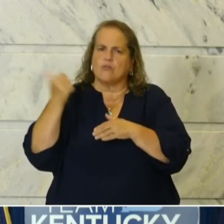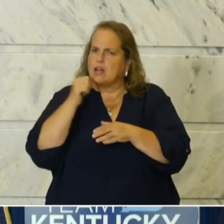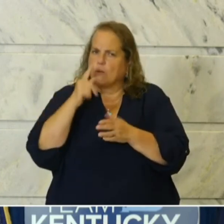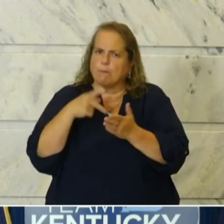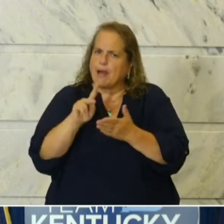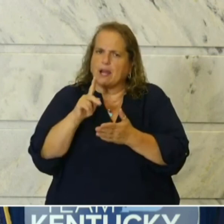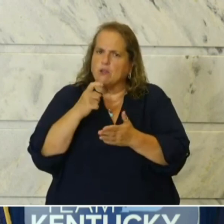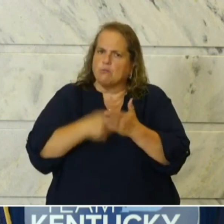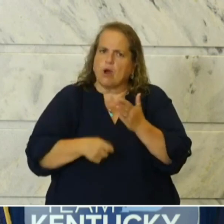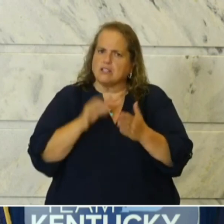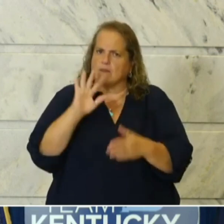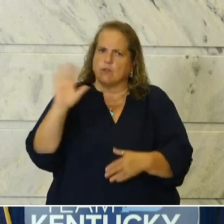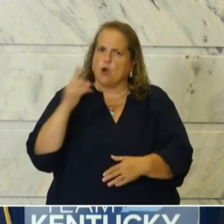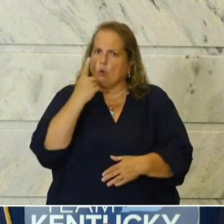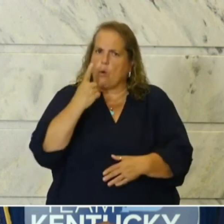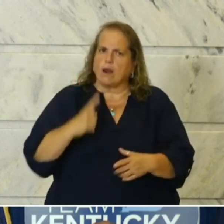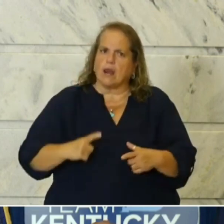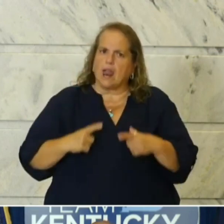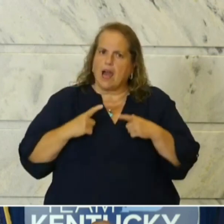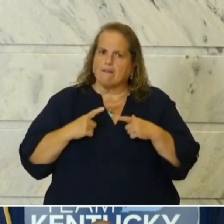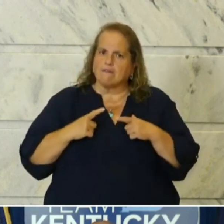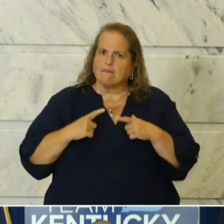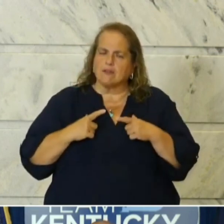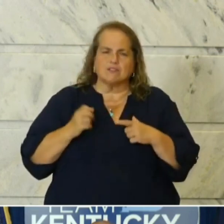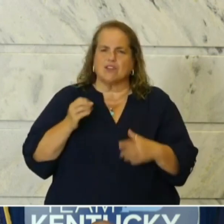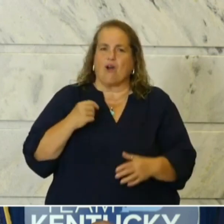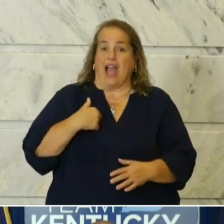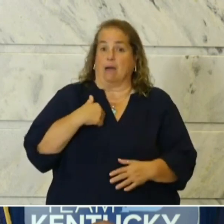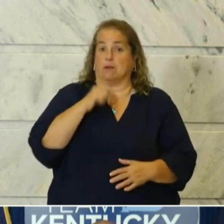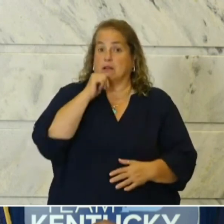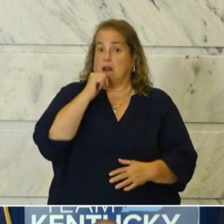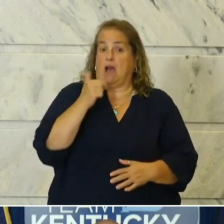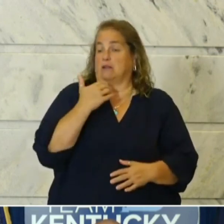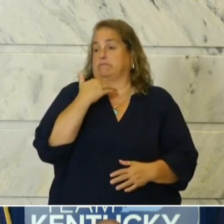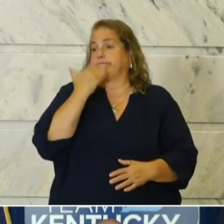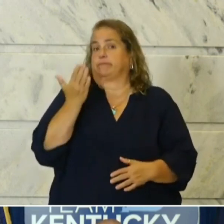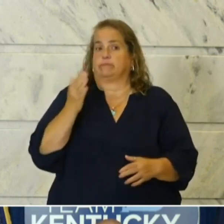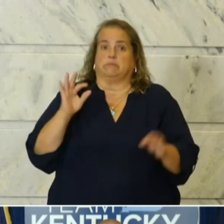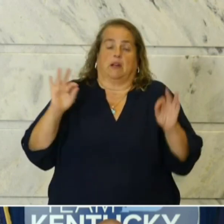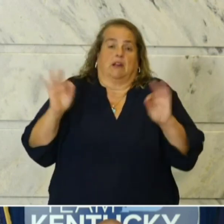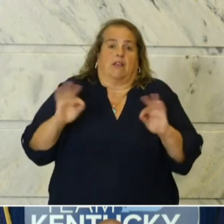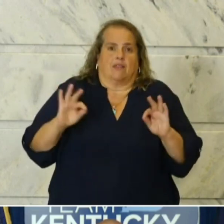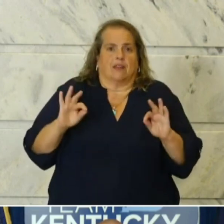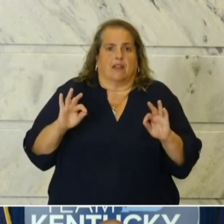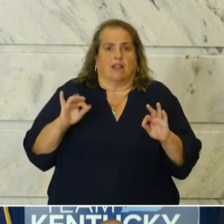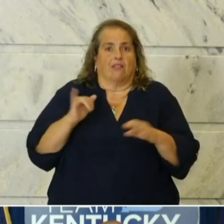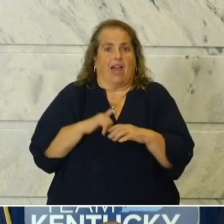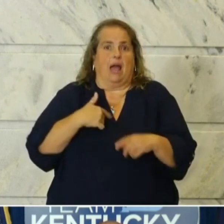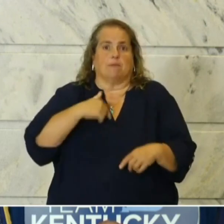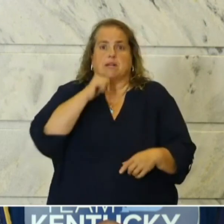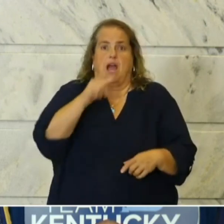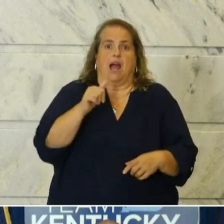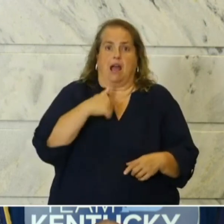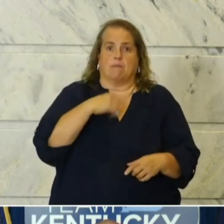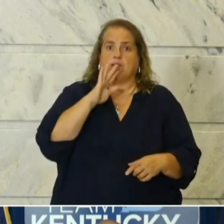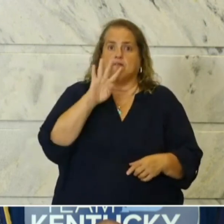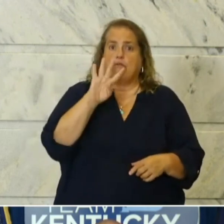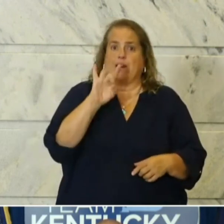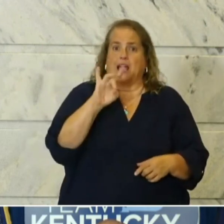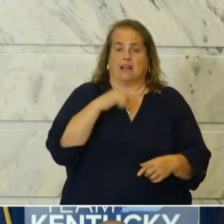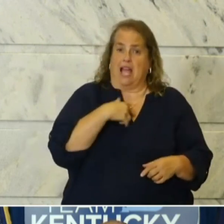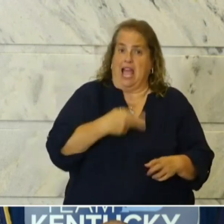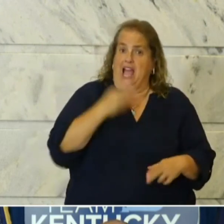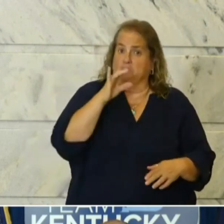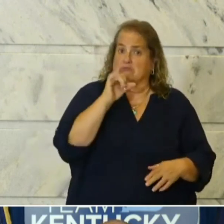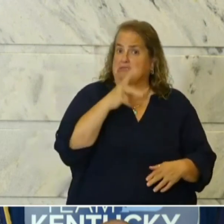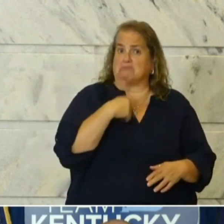have. So I'm not able to be cavalier with the fact that I'm not at high risk. I'm 48. I'm not at high risk.